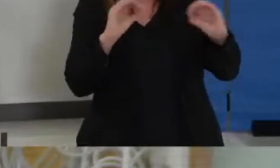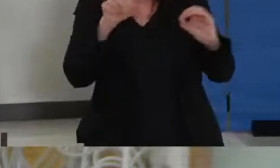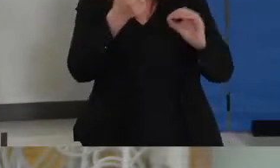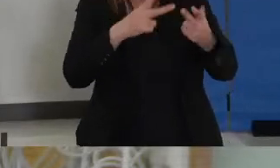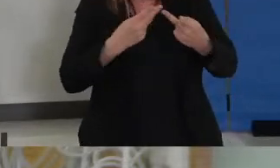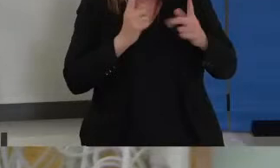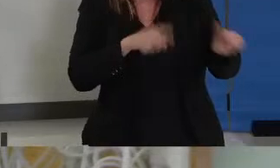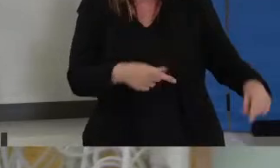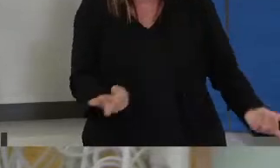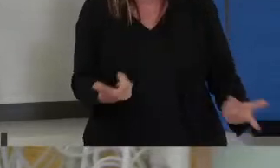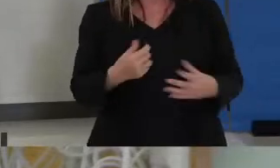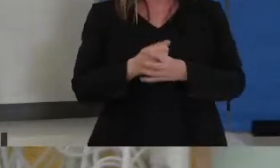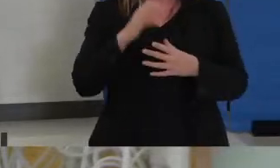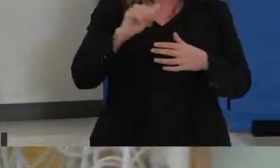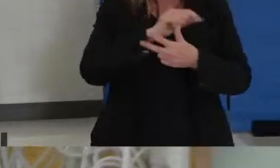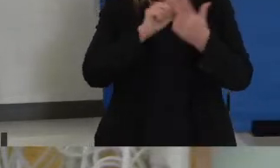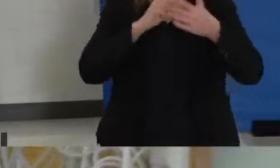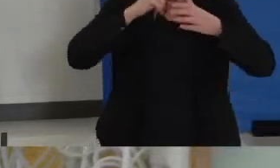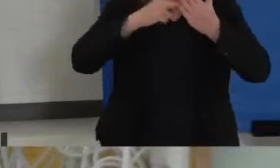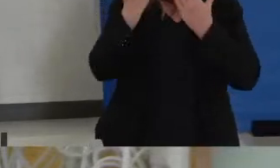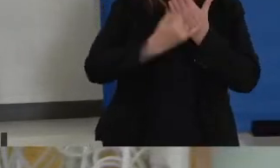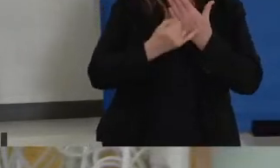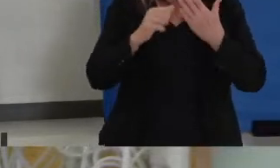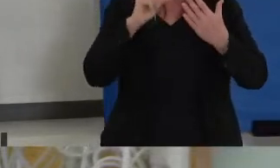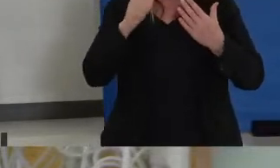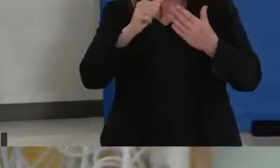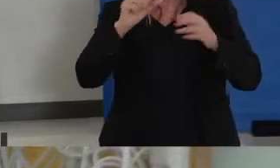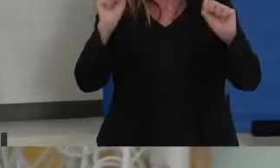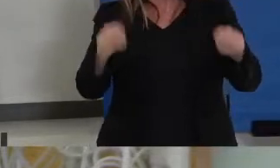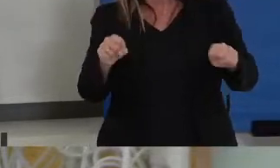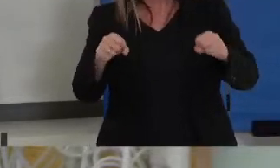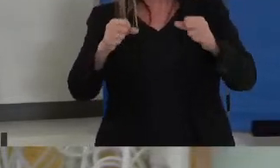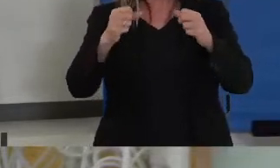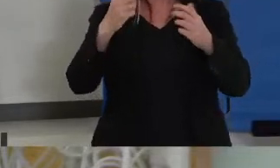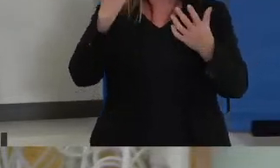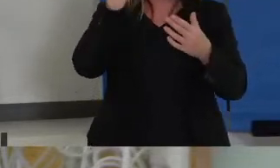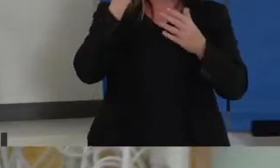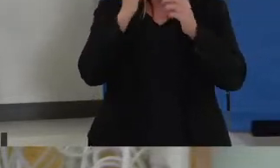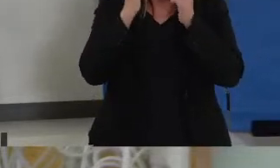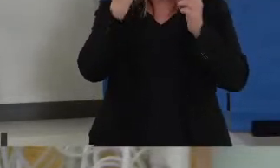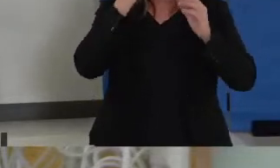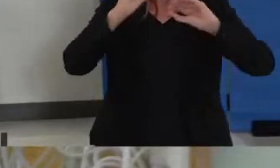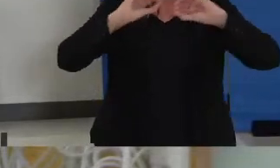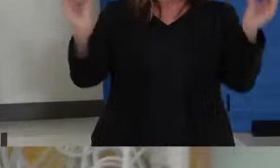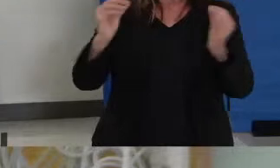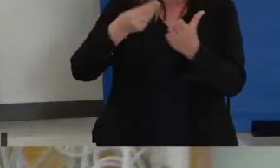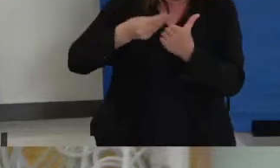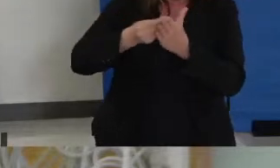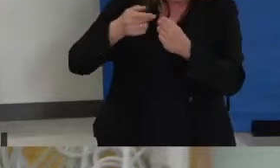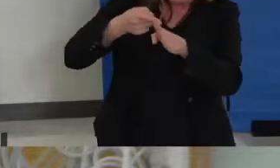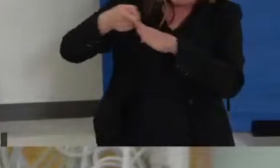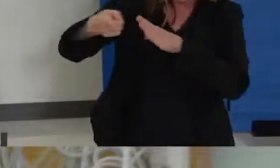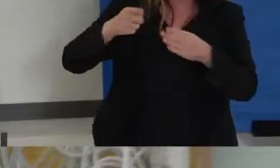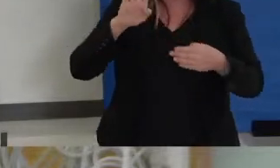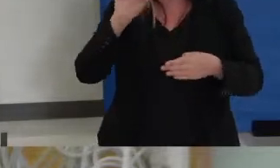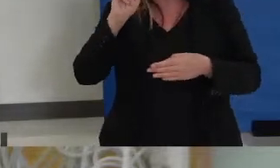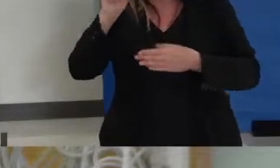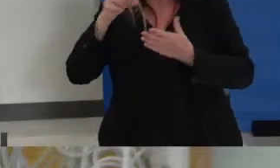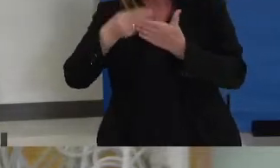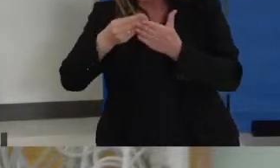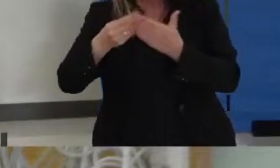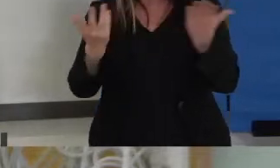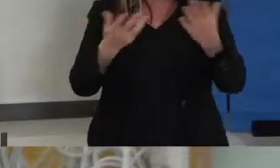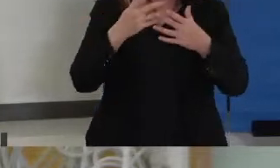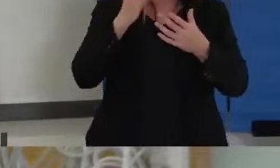projects like these three together are not possible absent the dedicated funding, absent bond funding, absent the ability to move